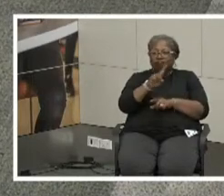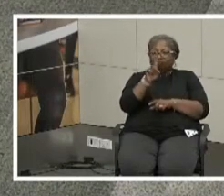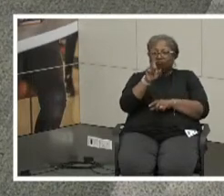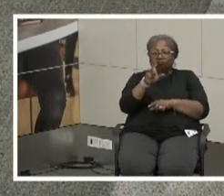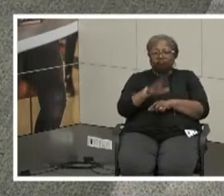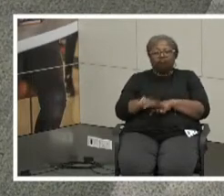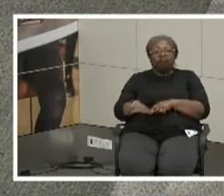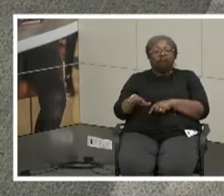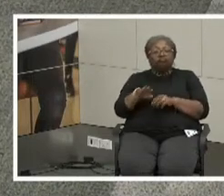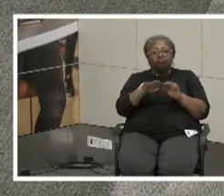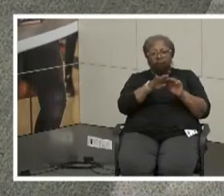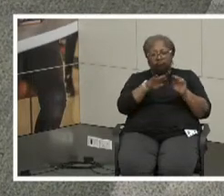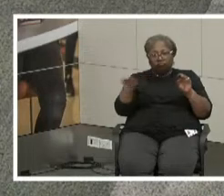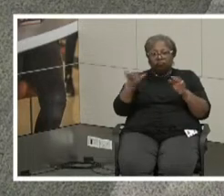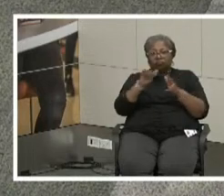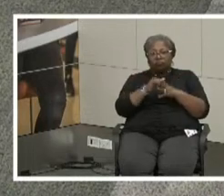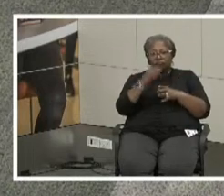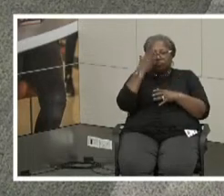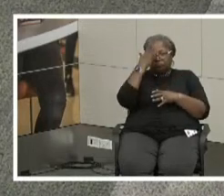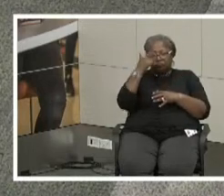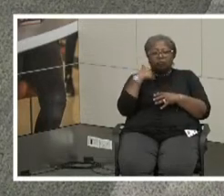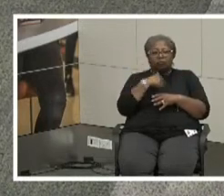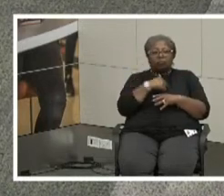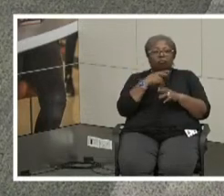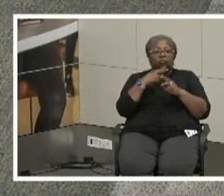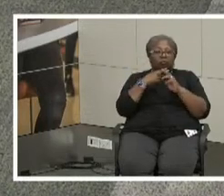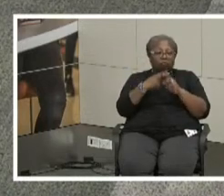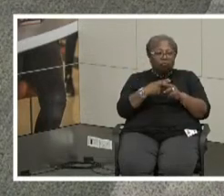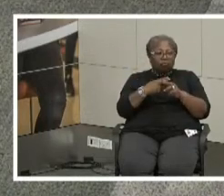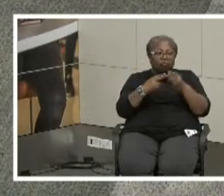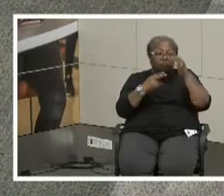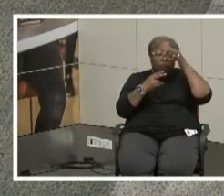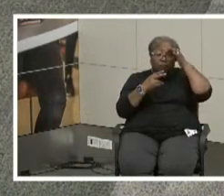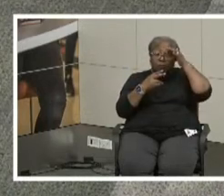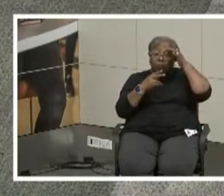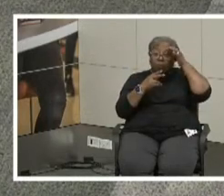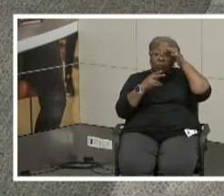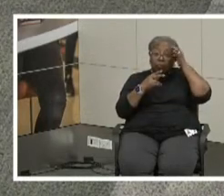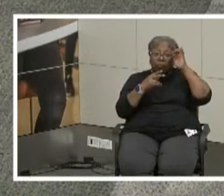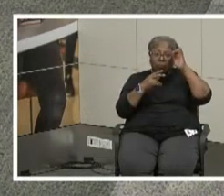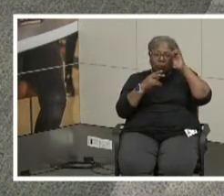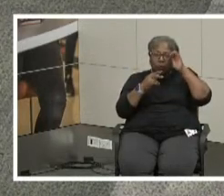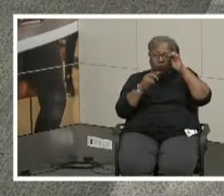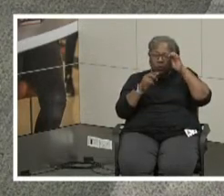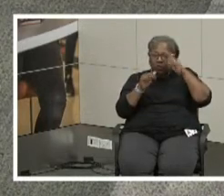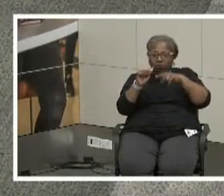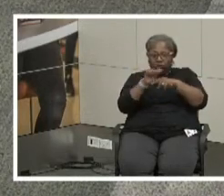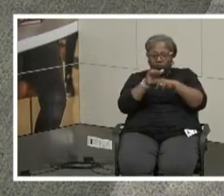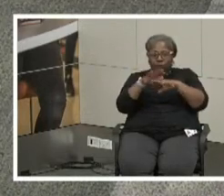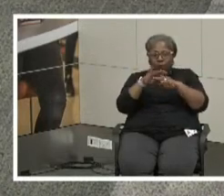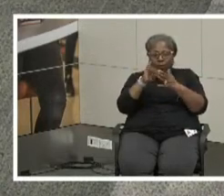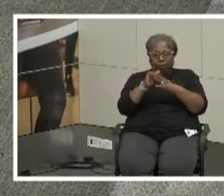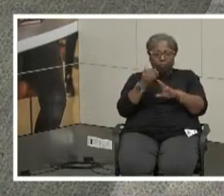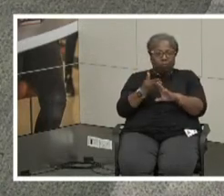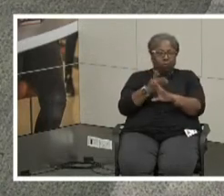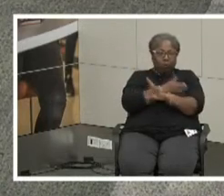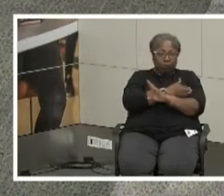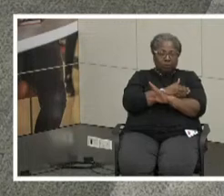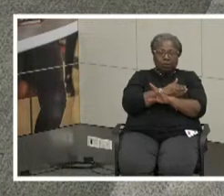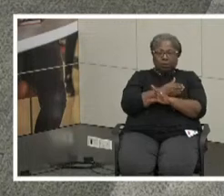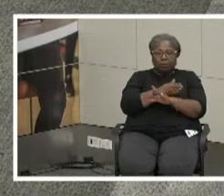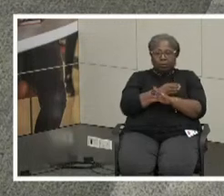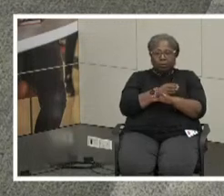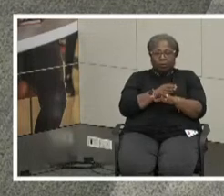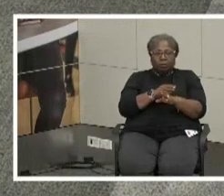board and so that's why we all calibrated and trained on that uh prior to you